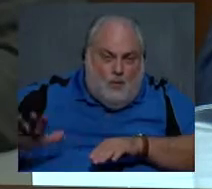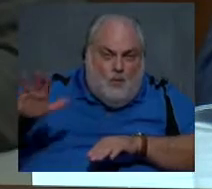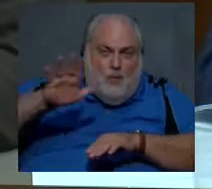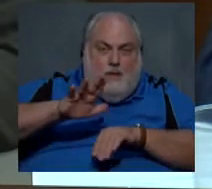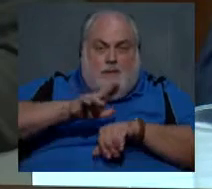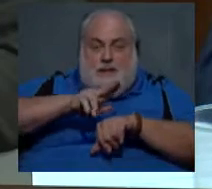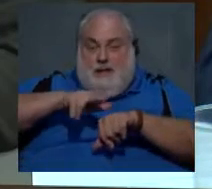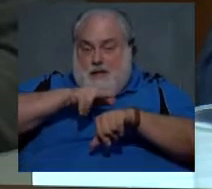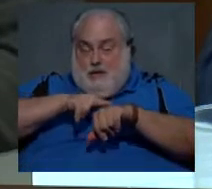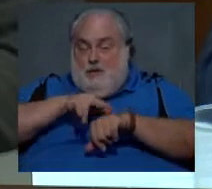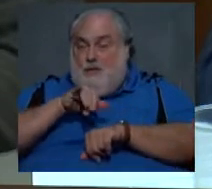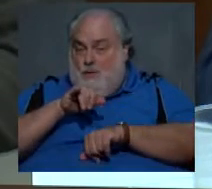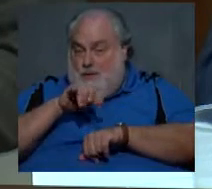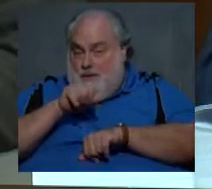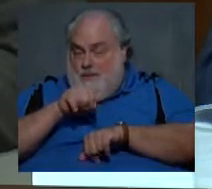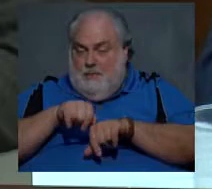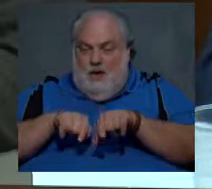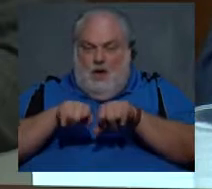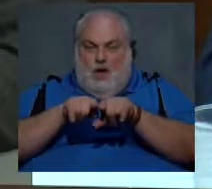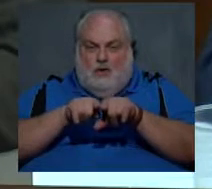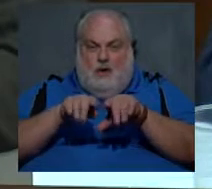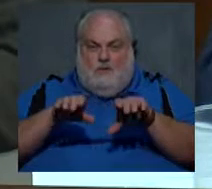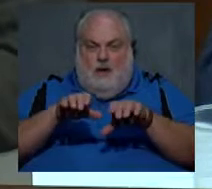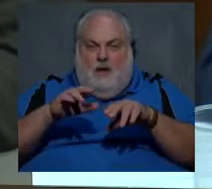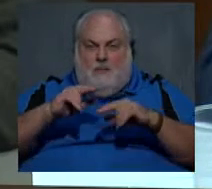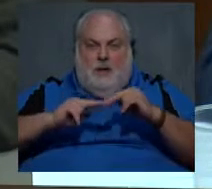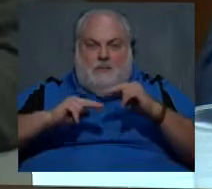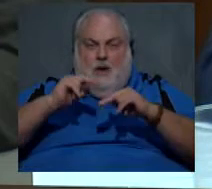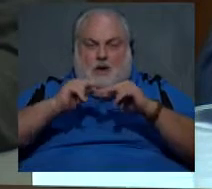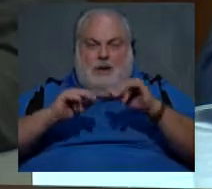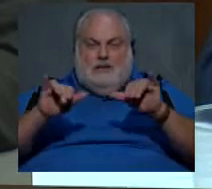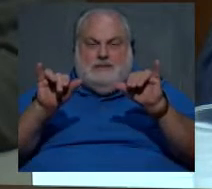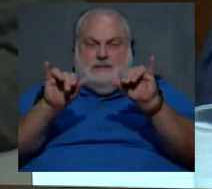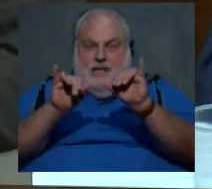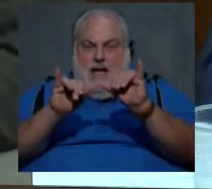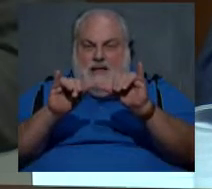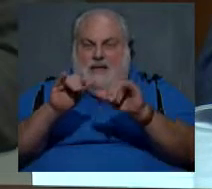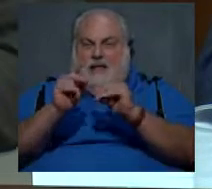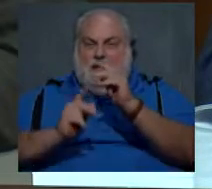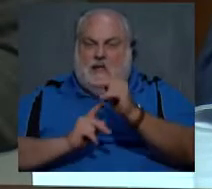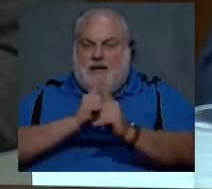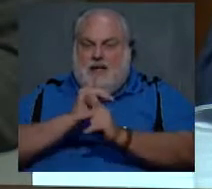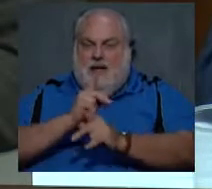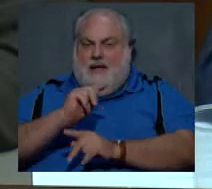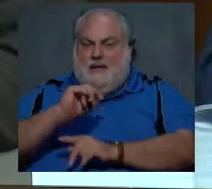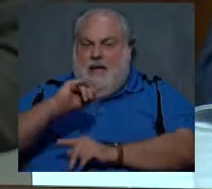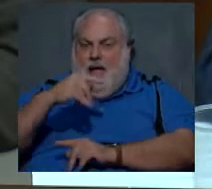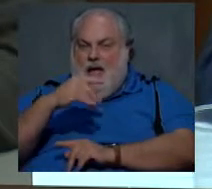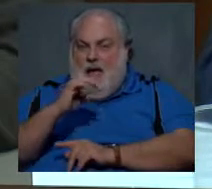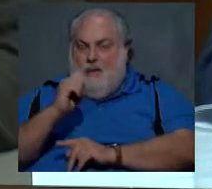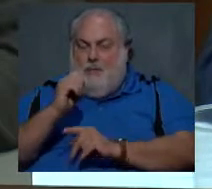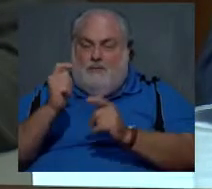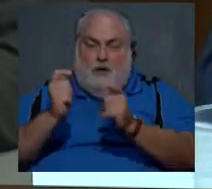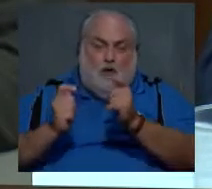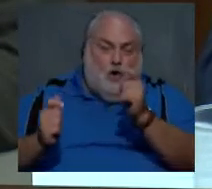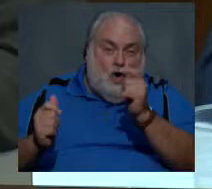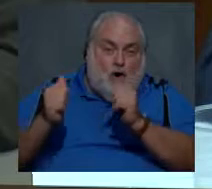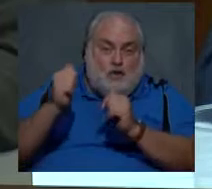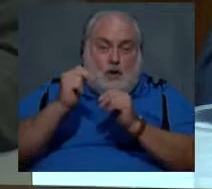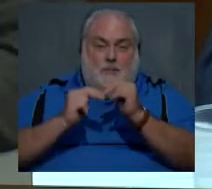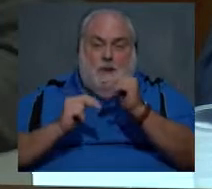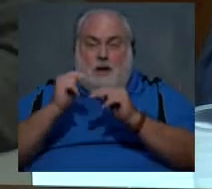is correct, there is, but that is also done by building size and type. And so you get a lot larger building depending